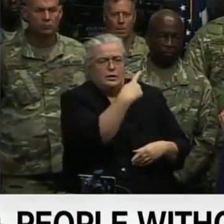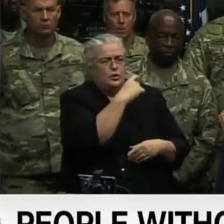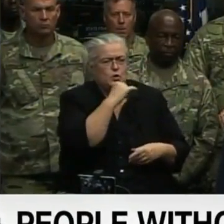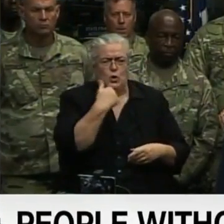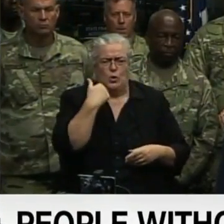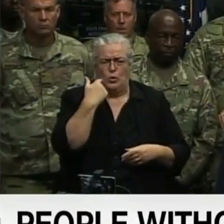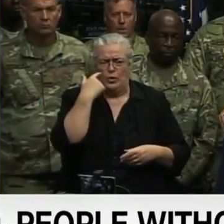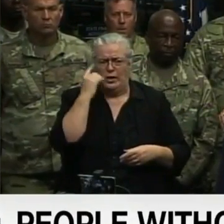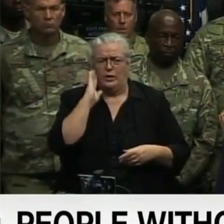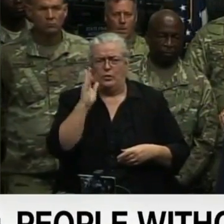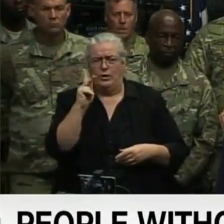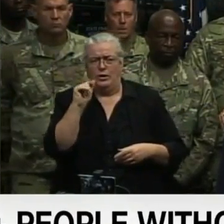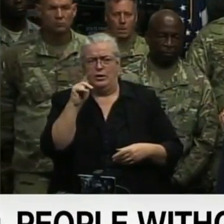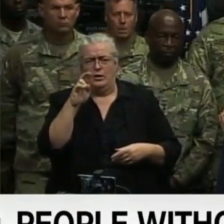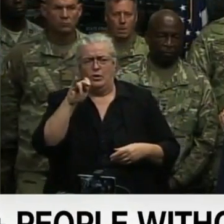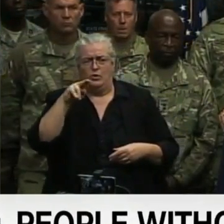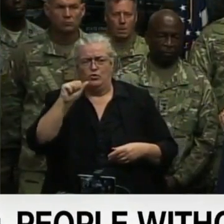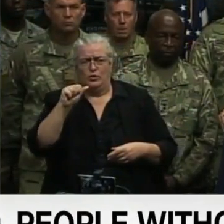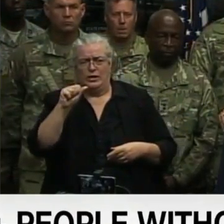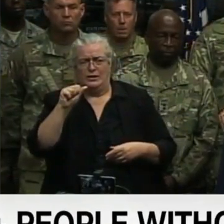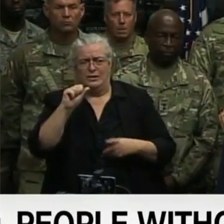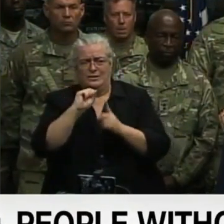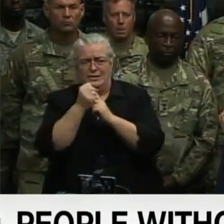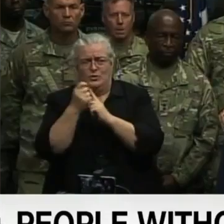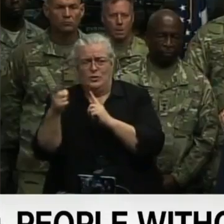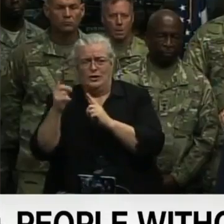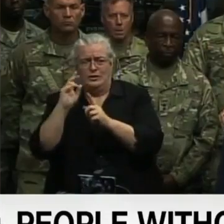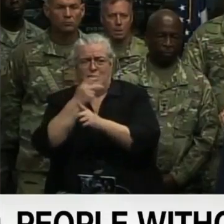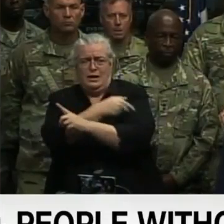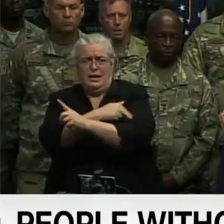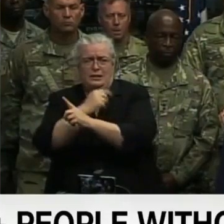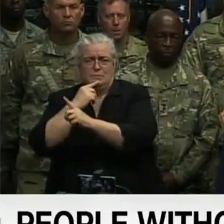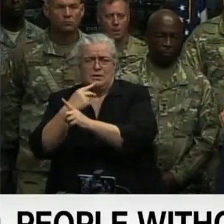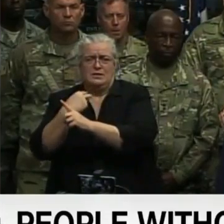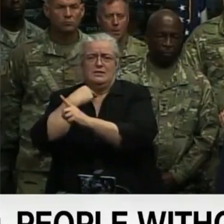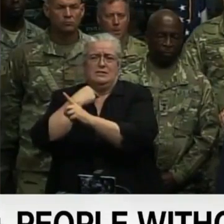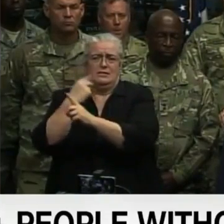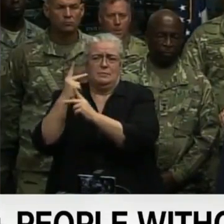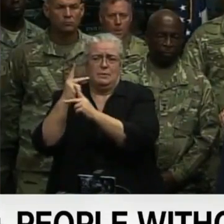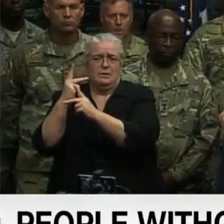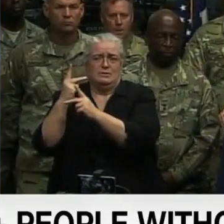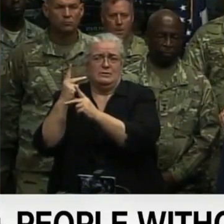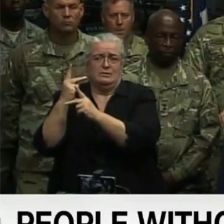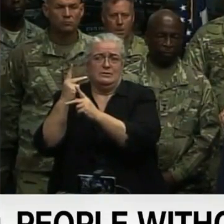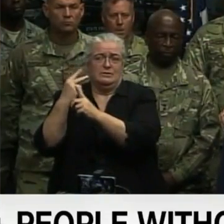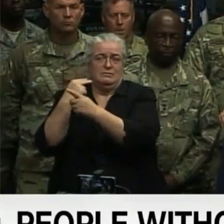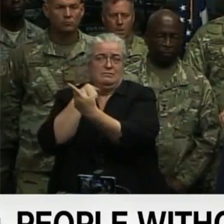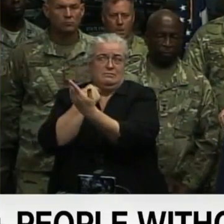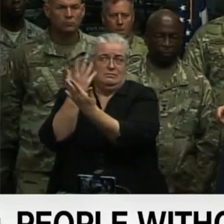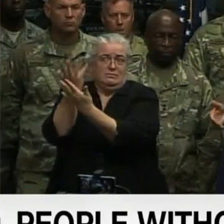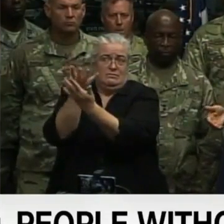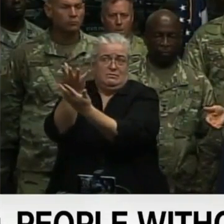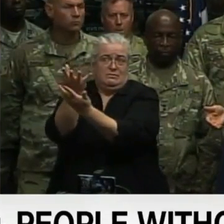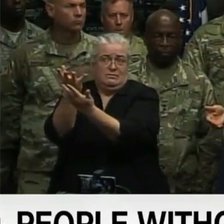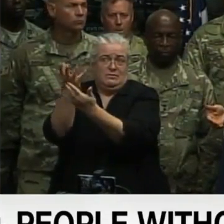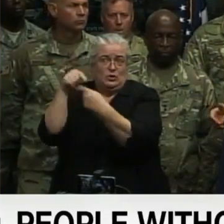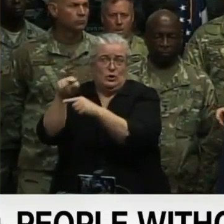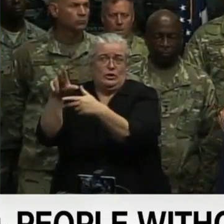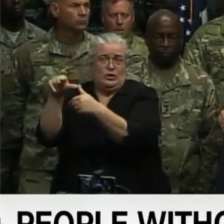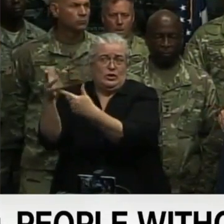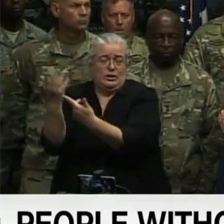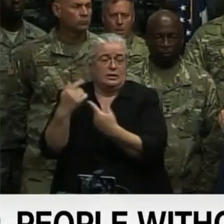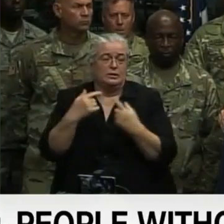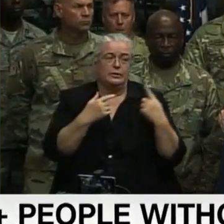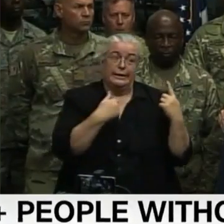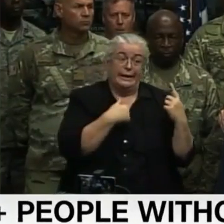Katrina-like situation where you had some hospitals in New Orleans that were basically cut off. Gary, I mean, we're talking to everybody. You hope you don't.